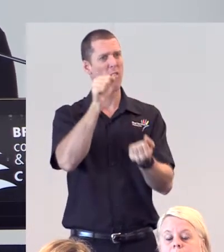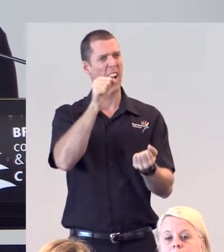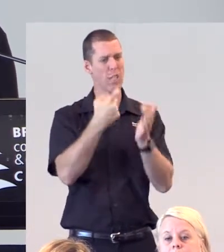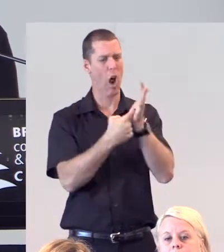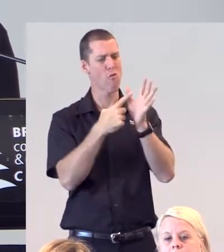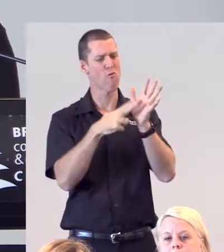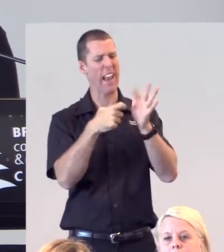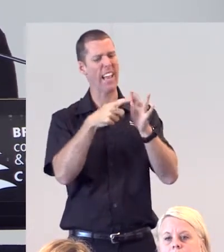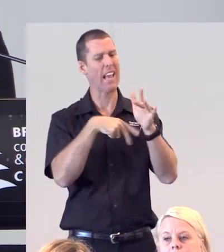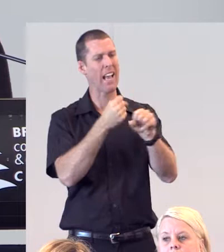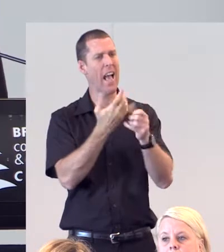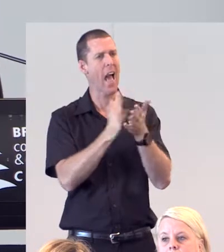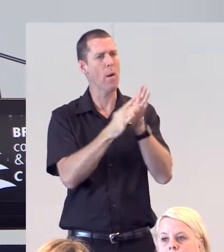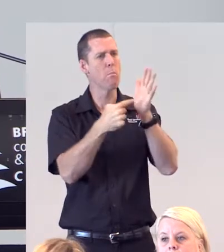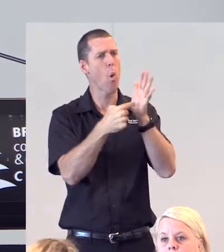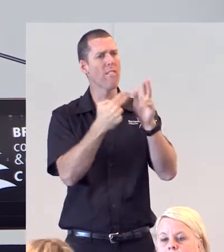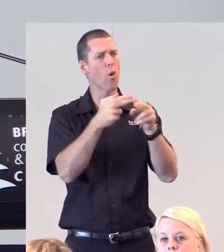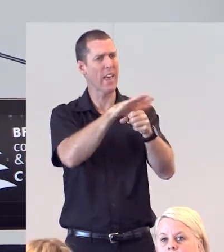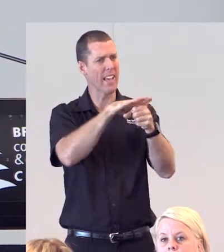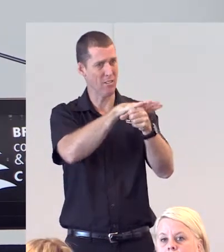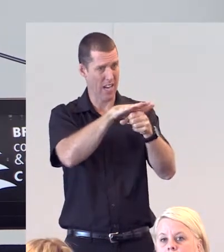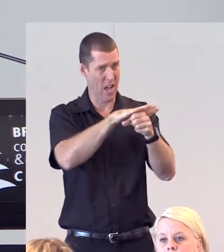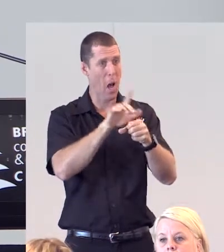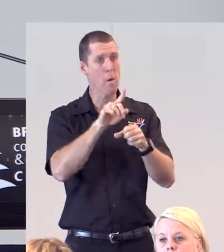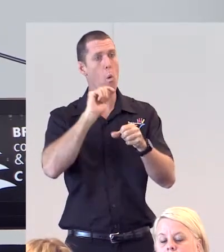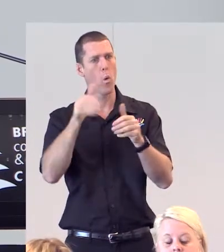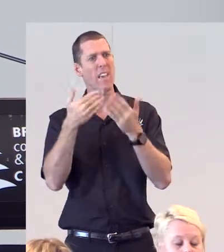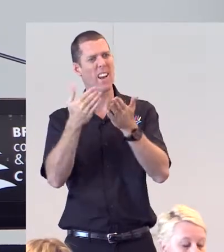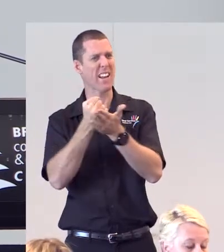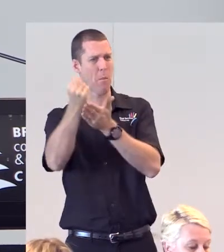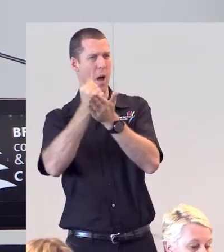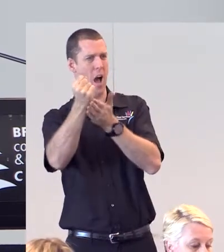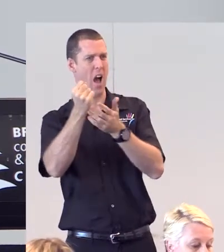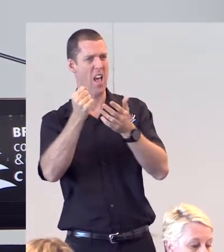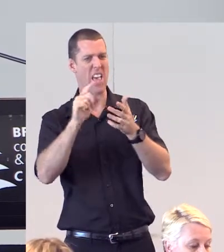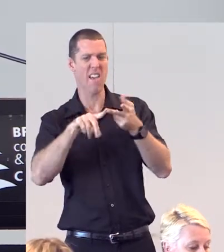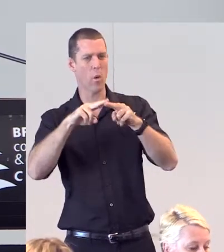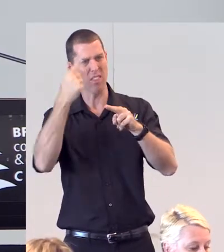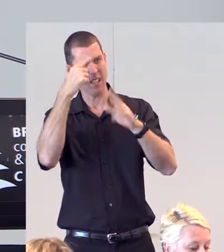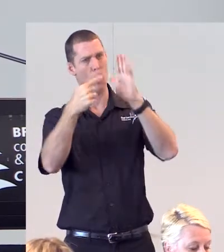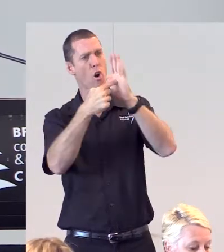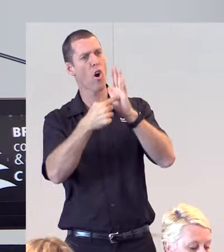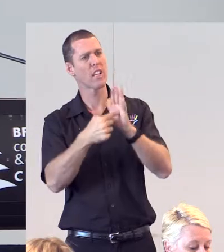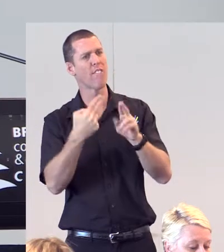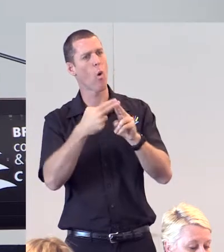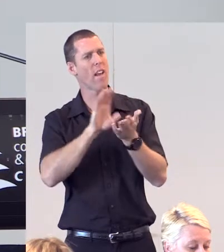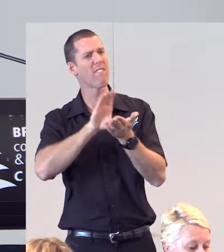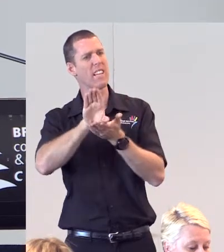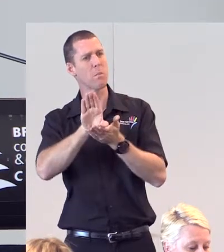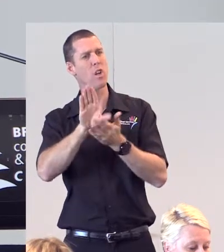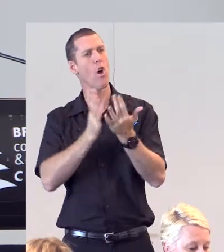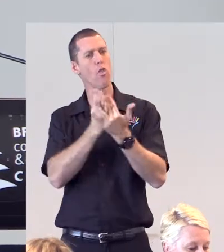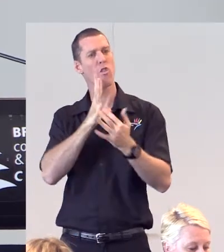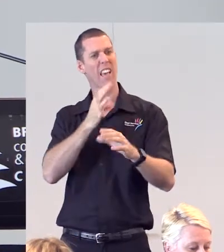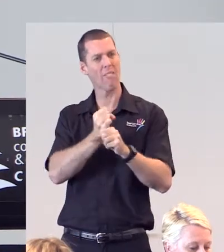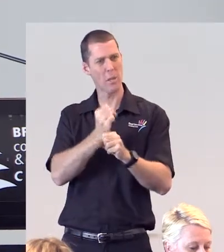to industry, but we'll also give it a ranking based upon whether or not what we think it should be a priority for investment by government in